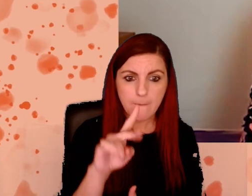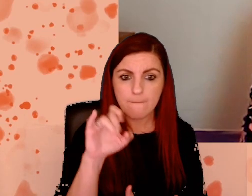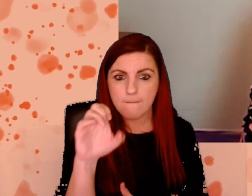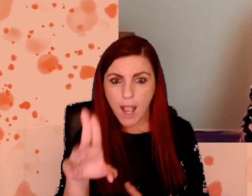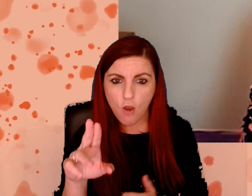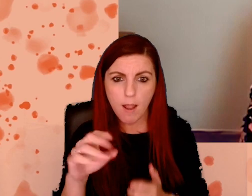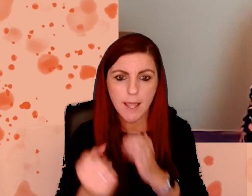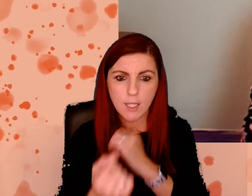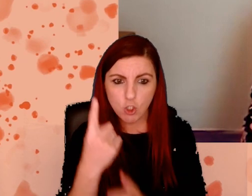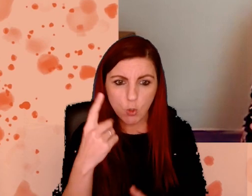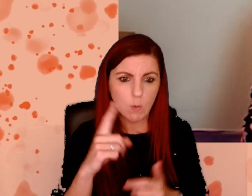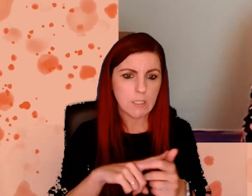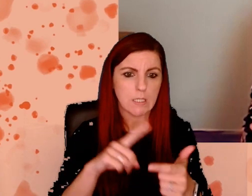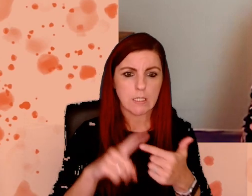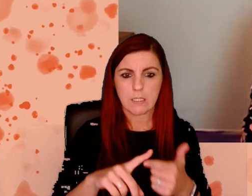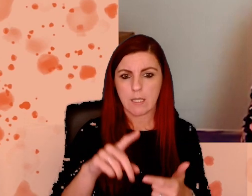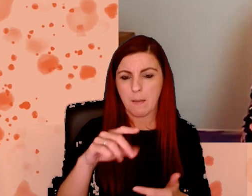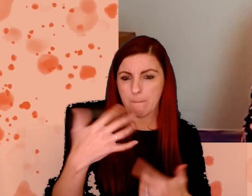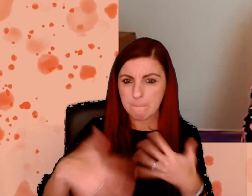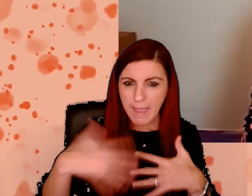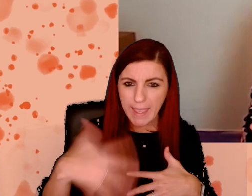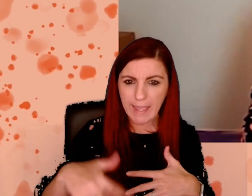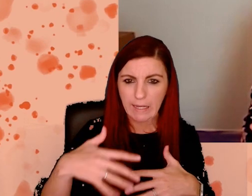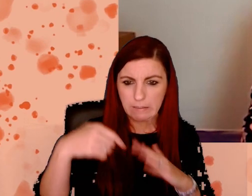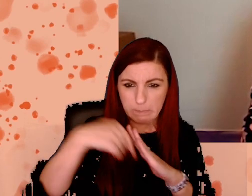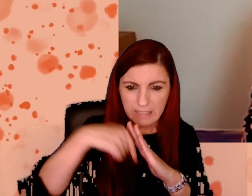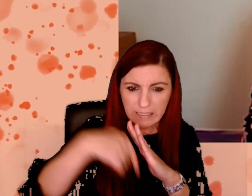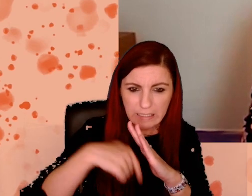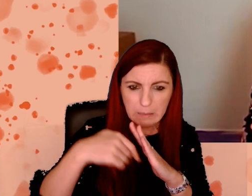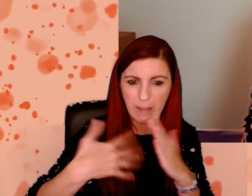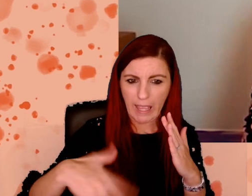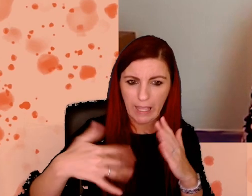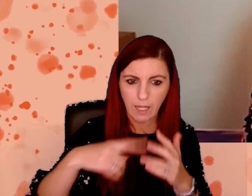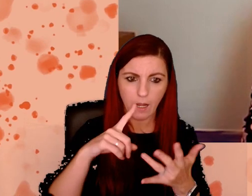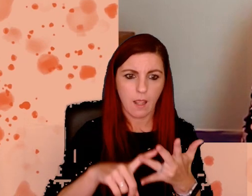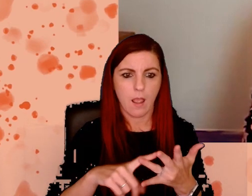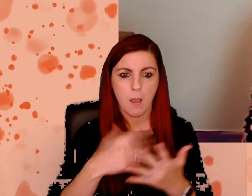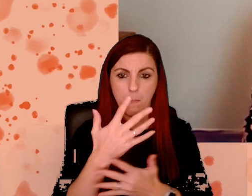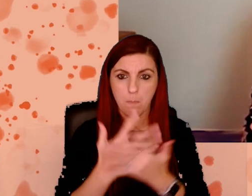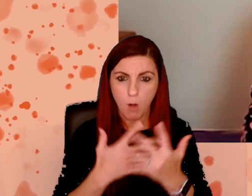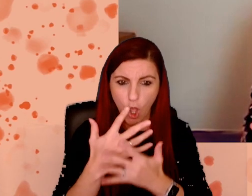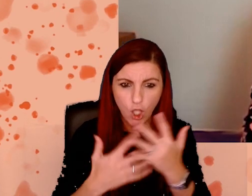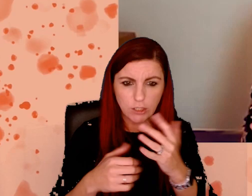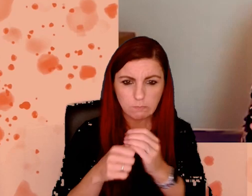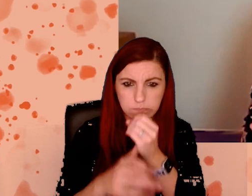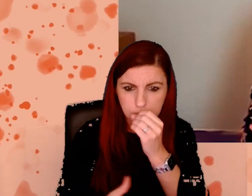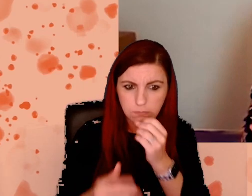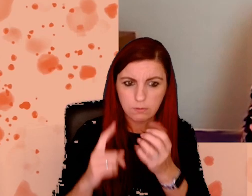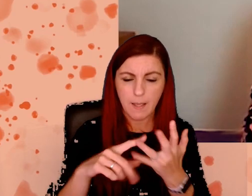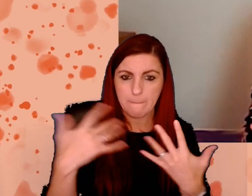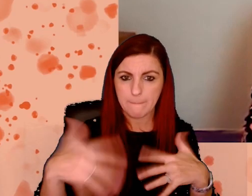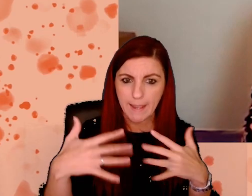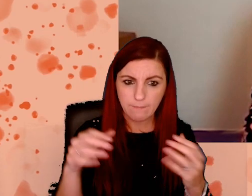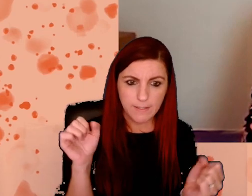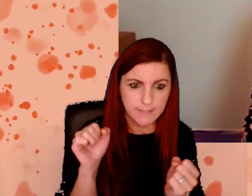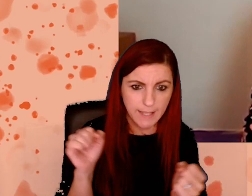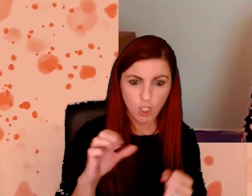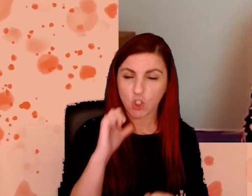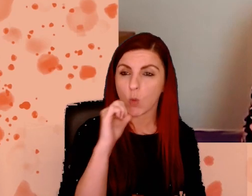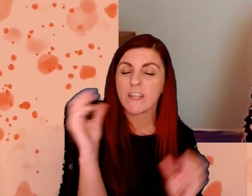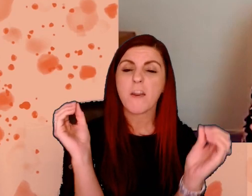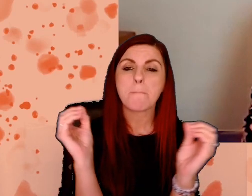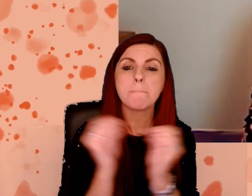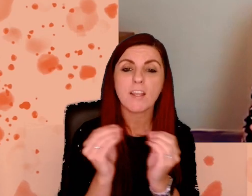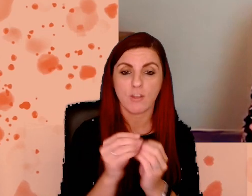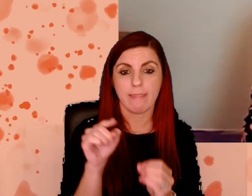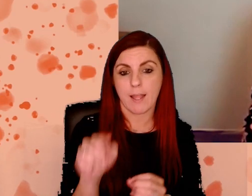bowel incontinence, pain with urination, passing blood, maybe with bowel movements, painful sex, don't even mention that to a